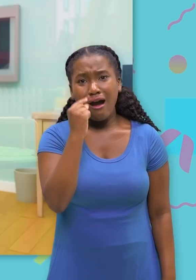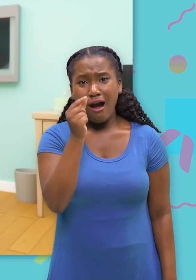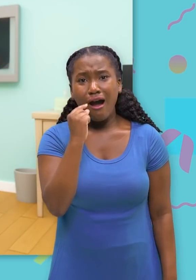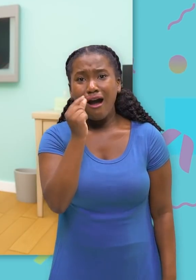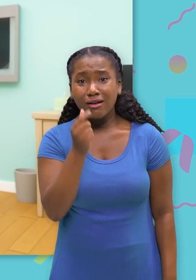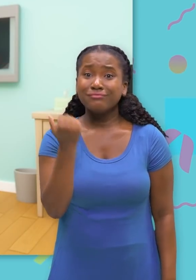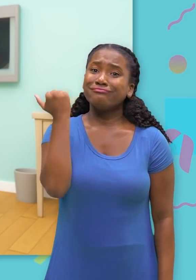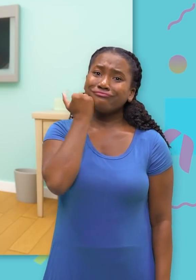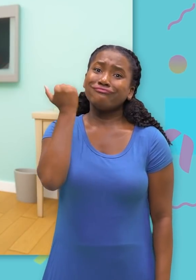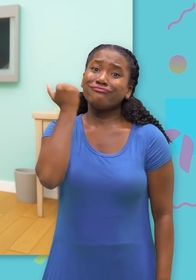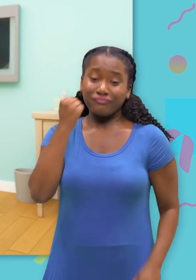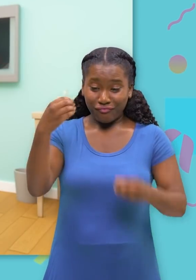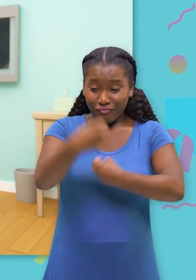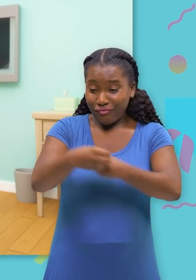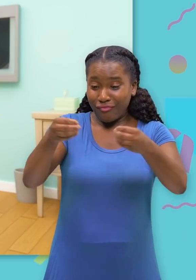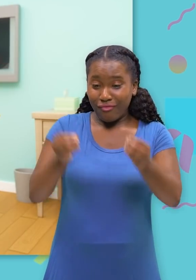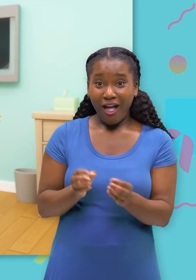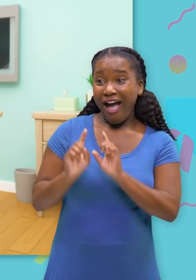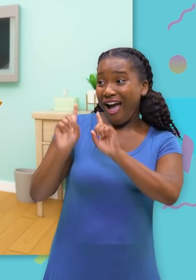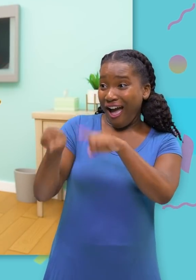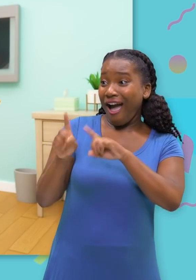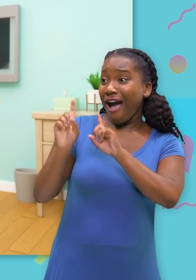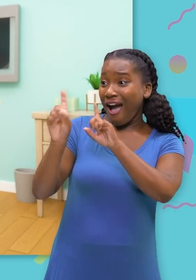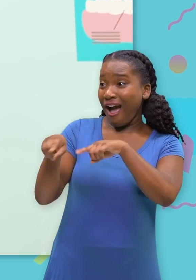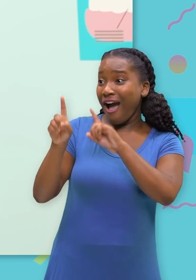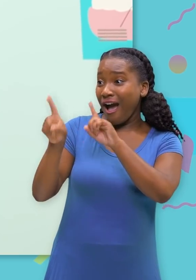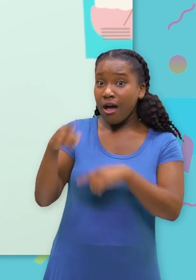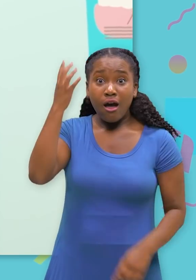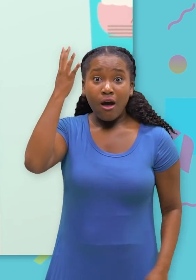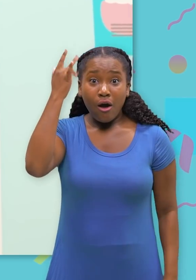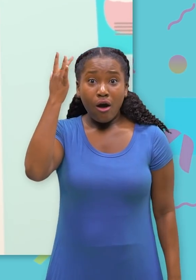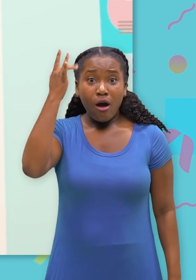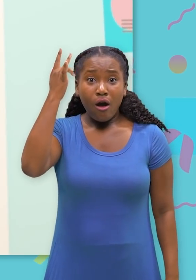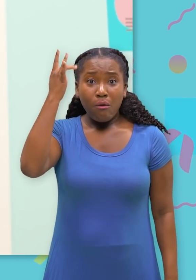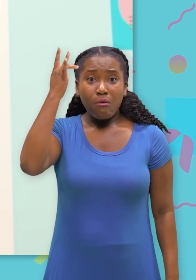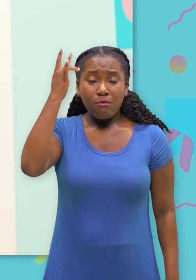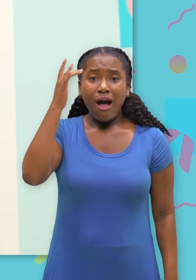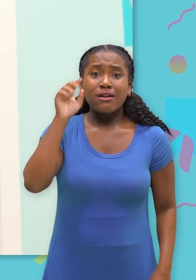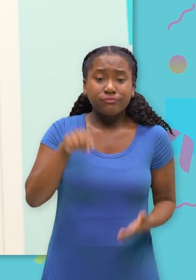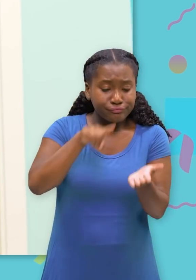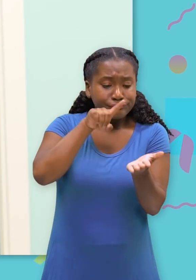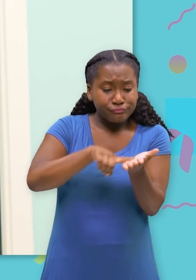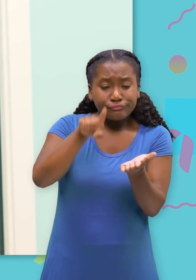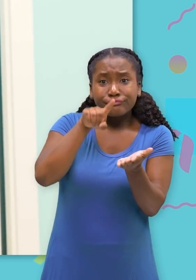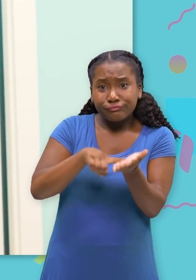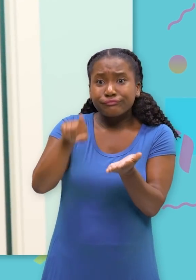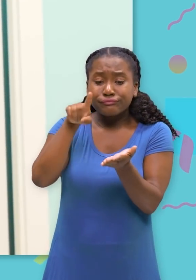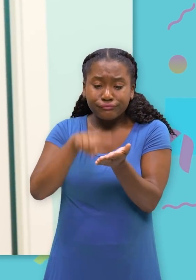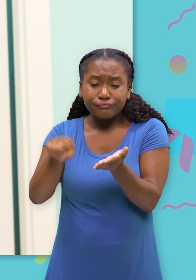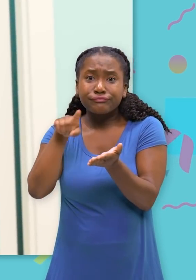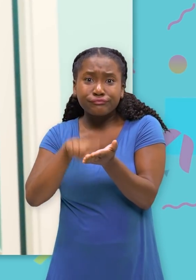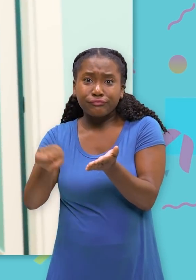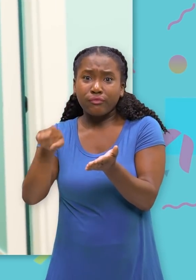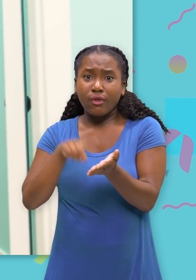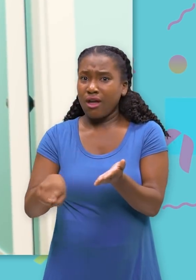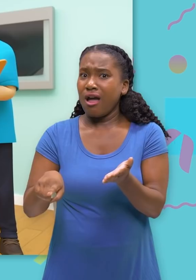wobbly tooth. Going to the dentist, going to the dentist. Got to get our teeth checked, got to